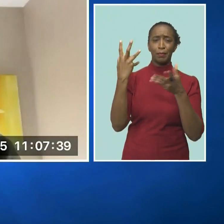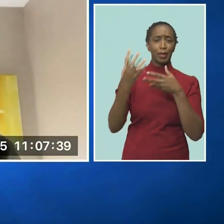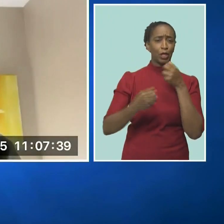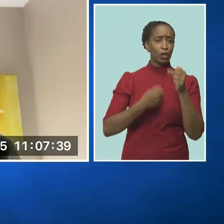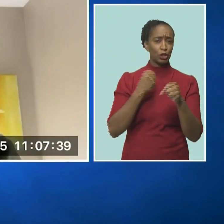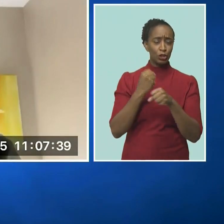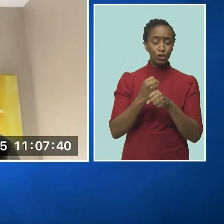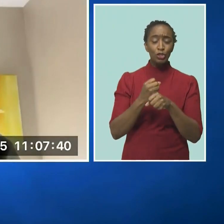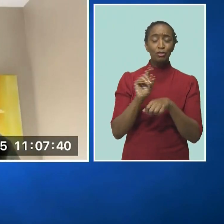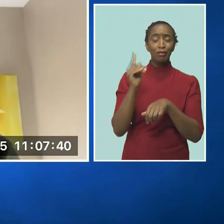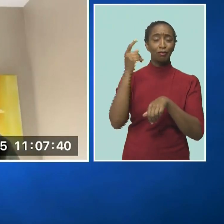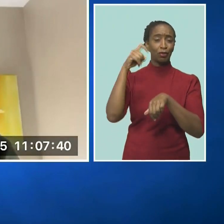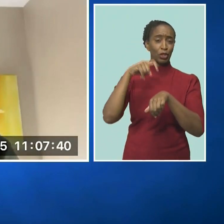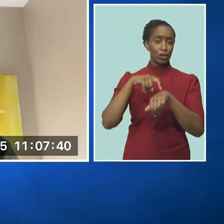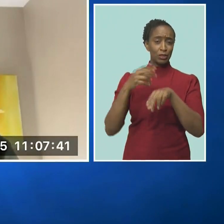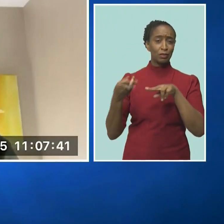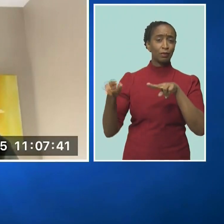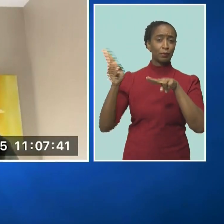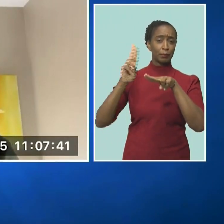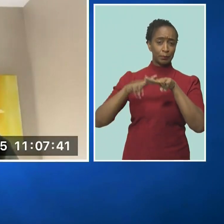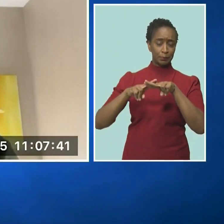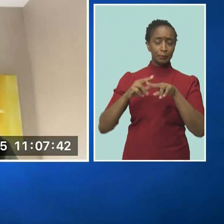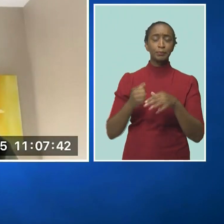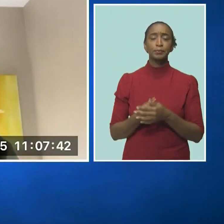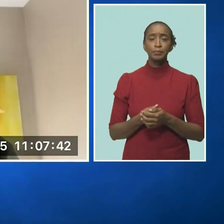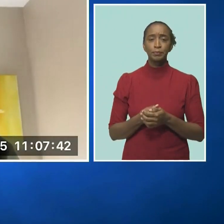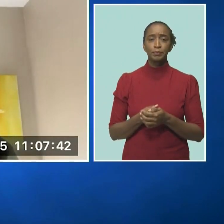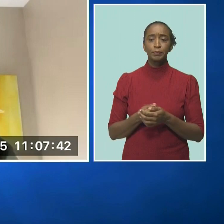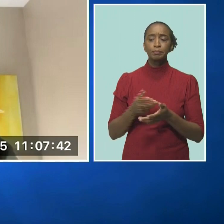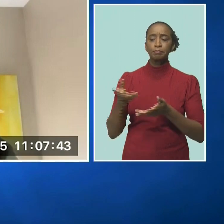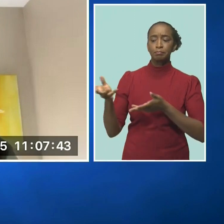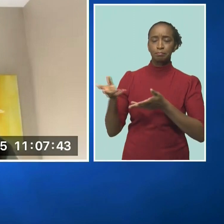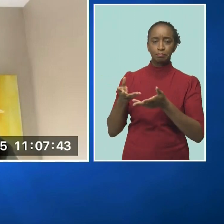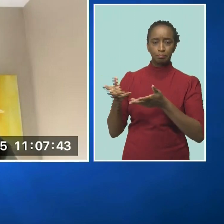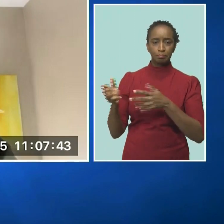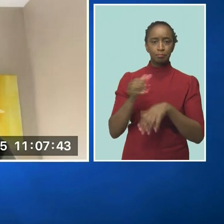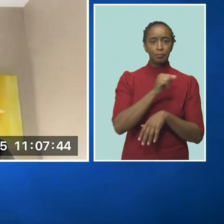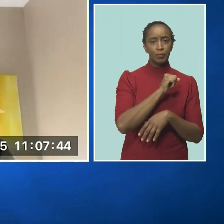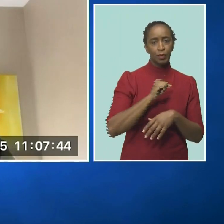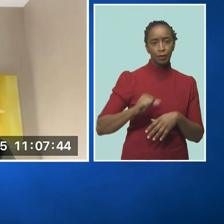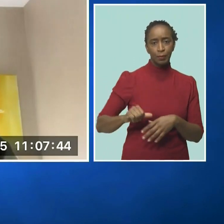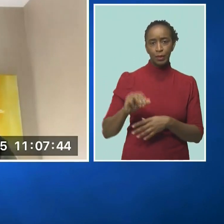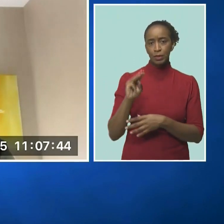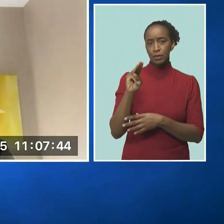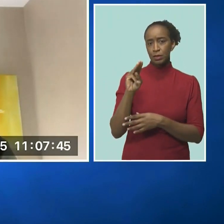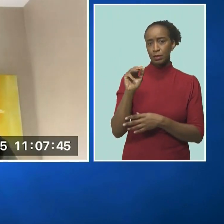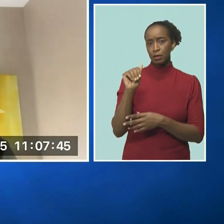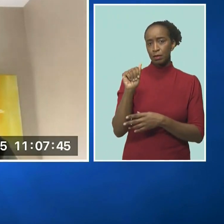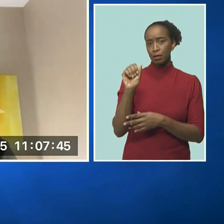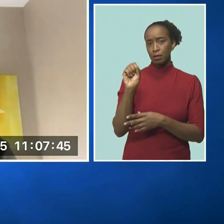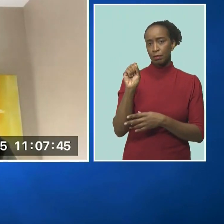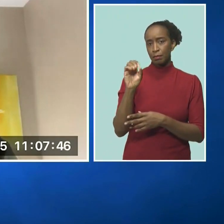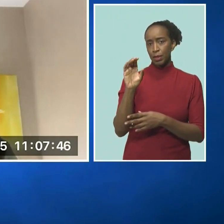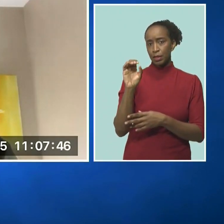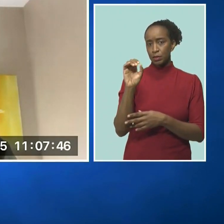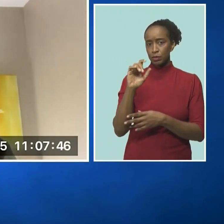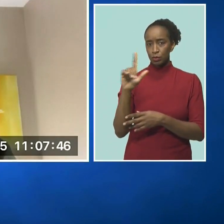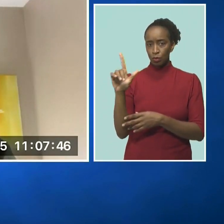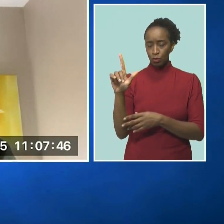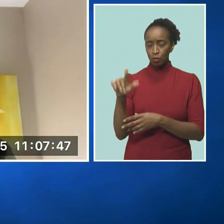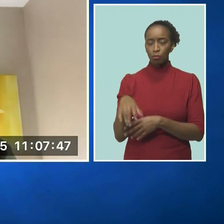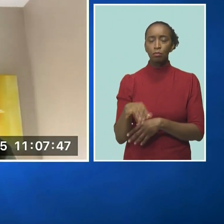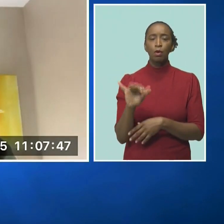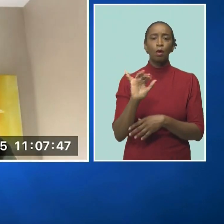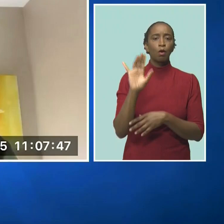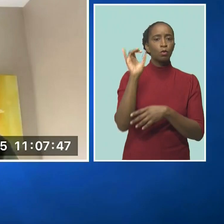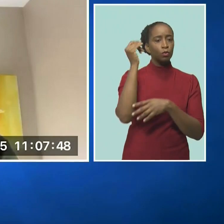communication from BESCO through Ambassador Maskell and also through the government minister Weir.